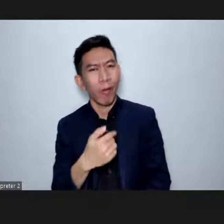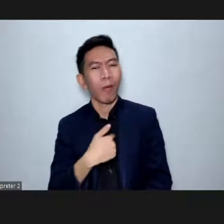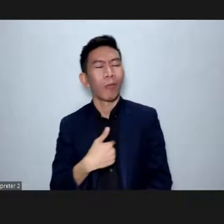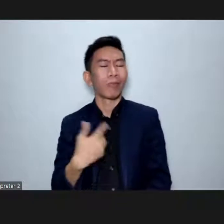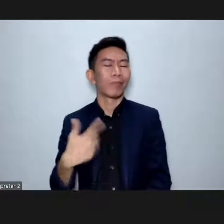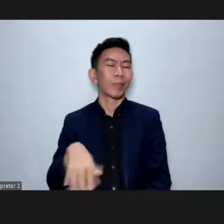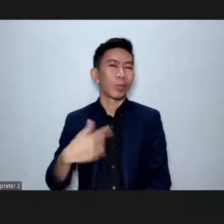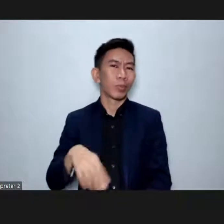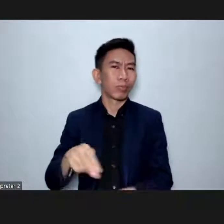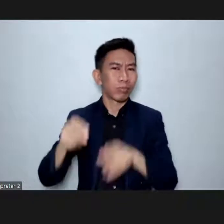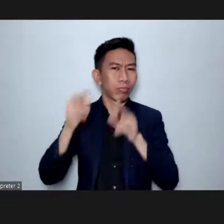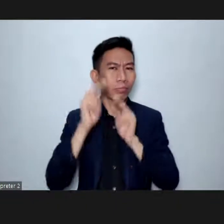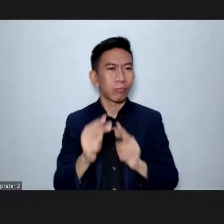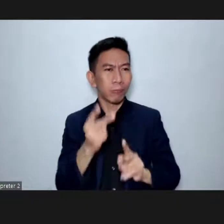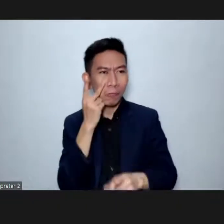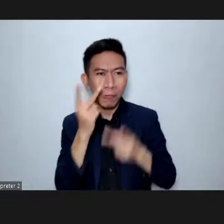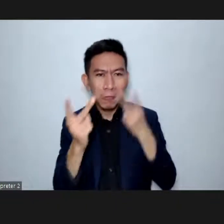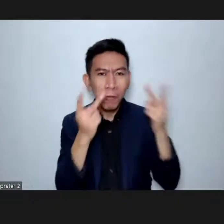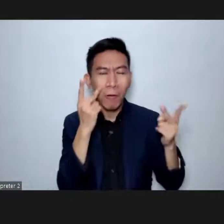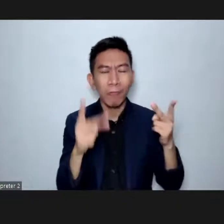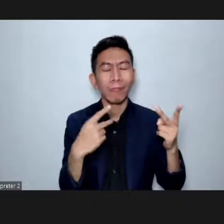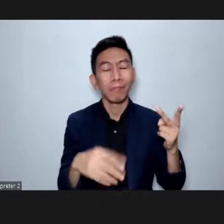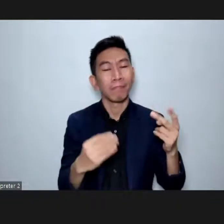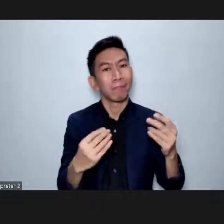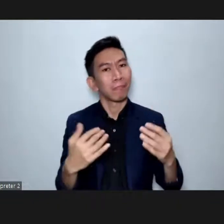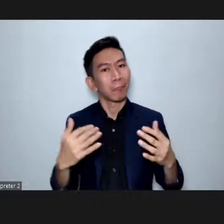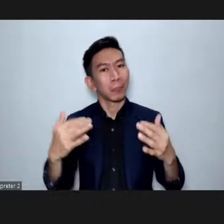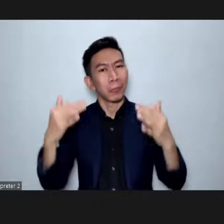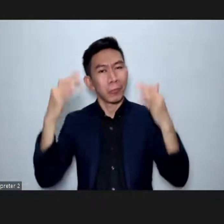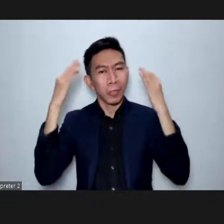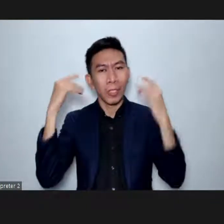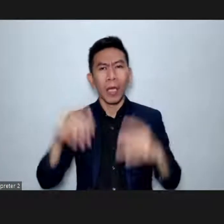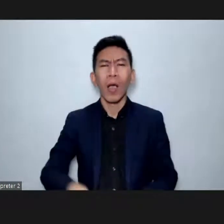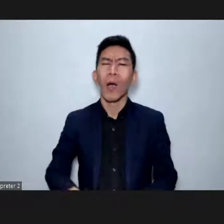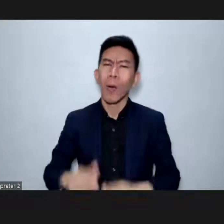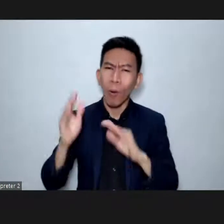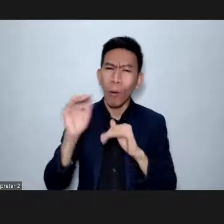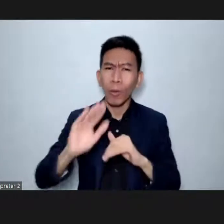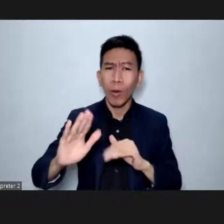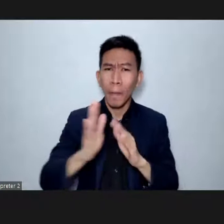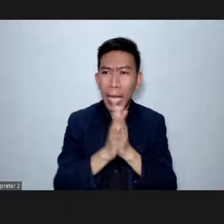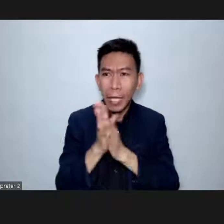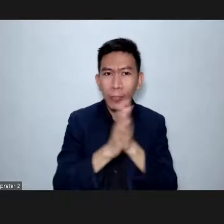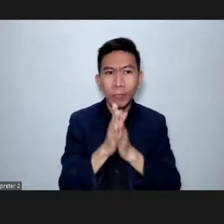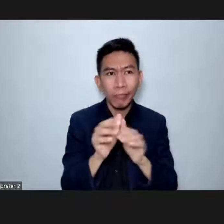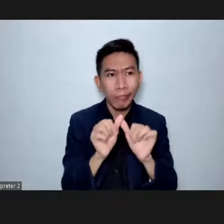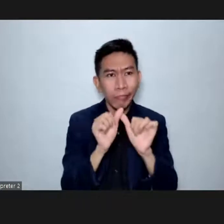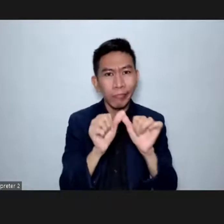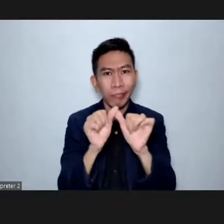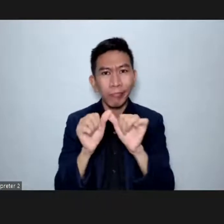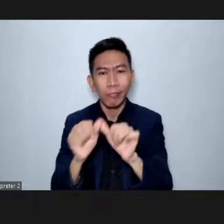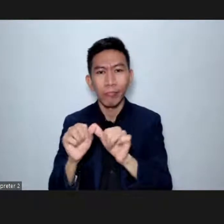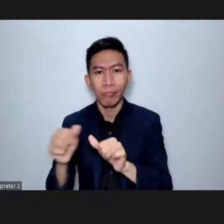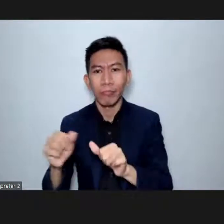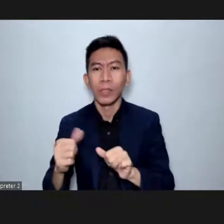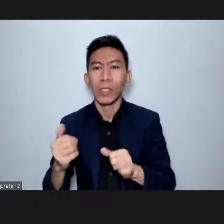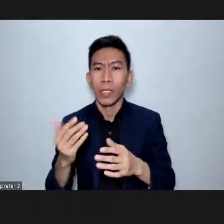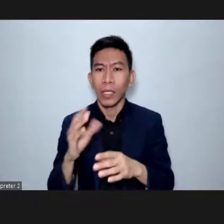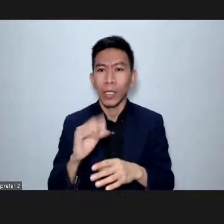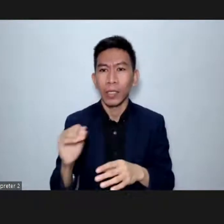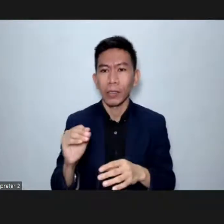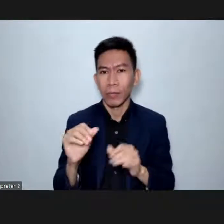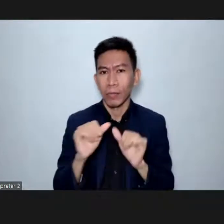just overpowering. Let this passion fly high and use this passion to look into other possibilities aside from what was shared